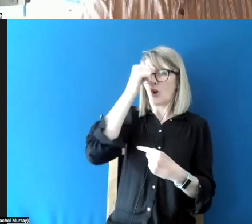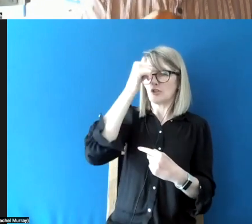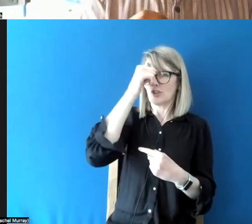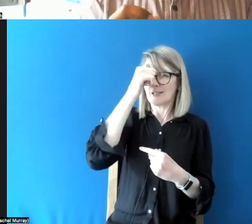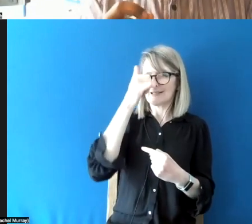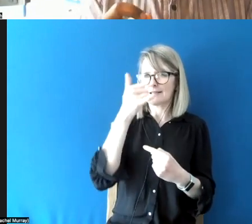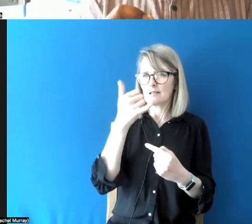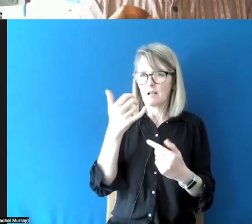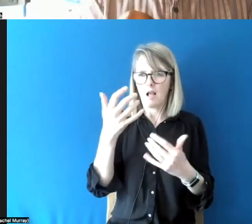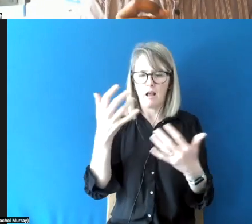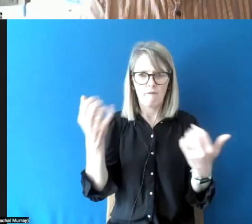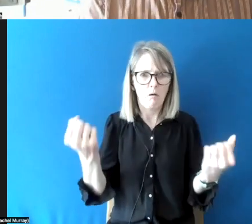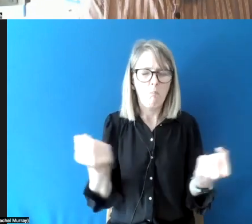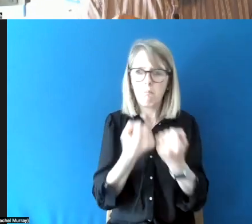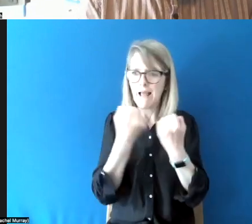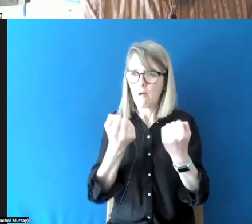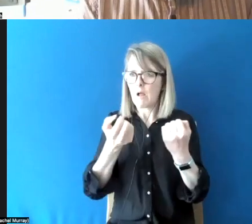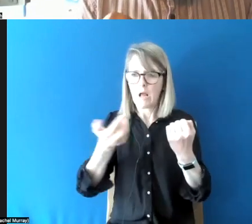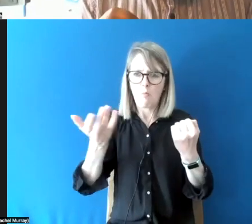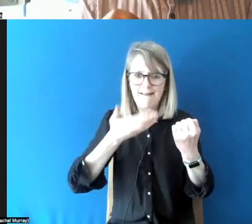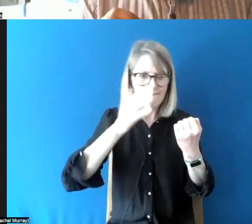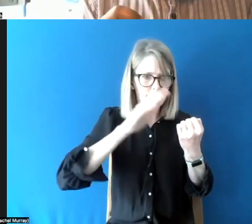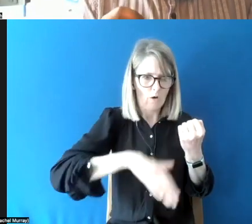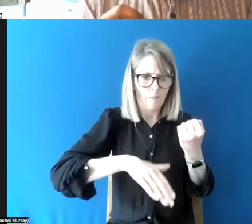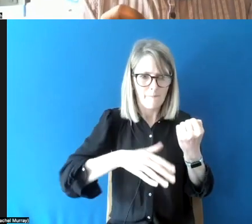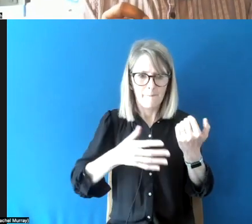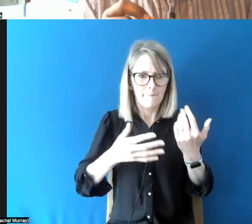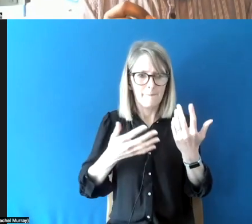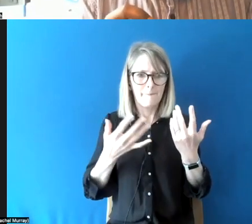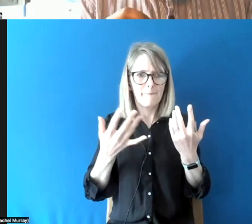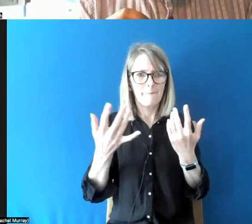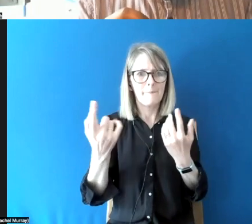and where it is located and who gets to